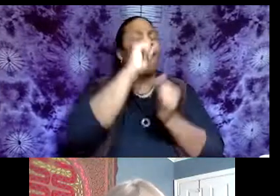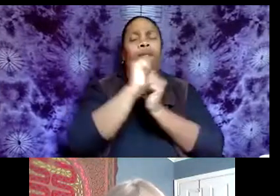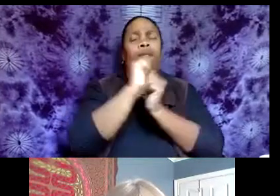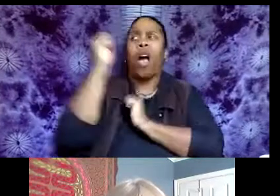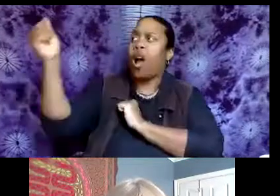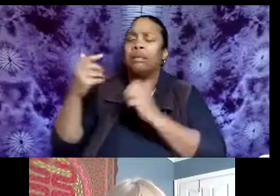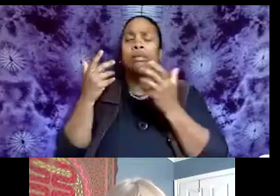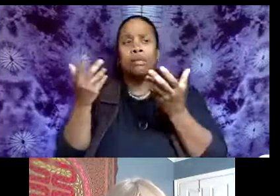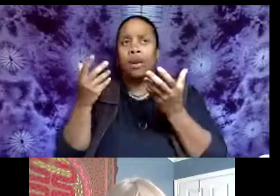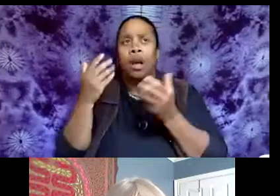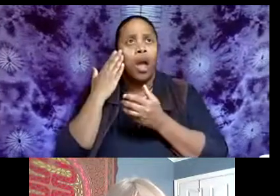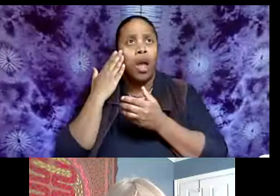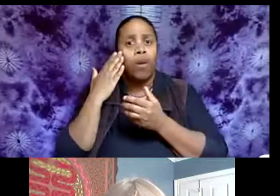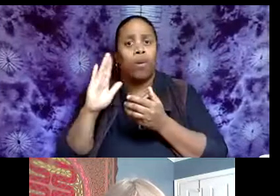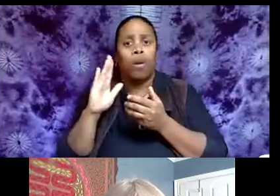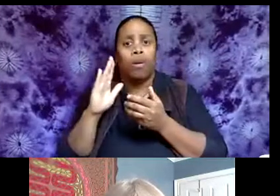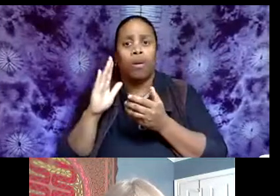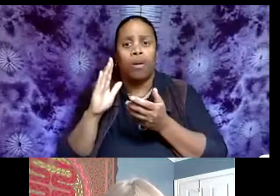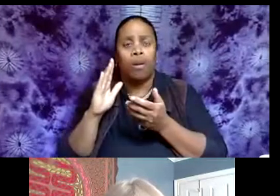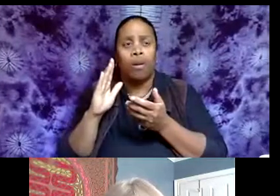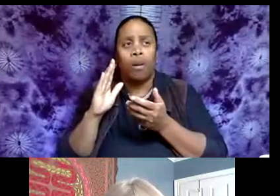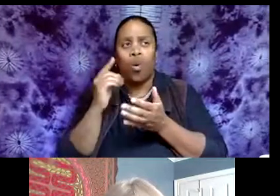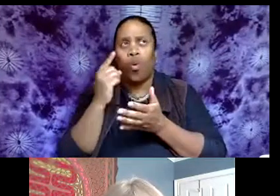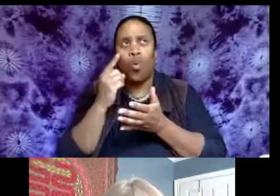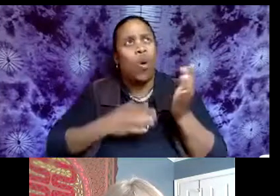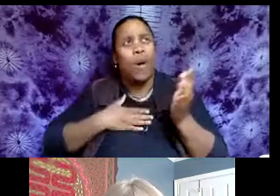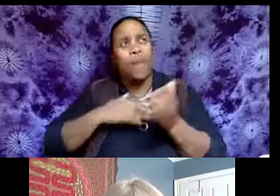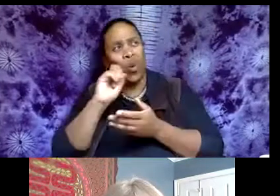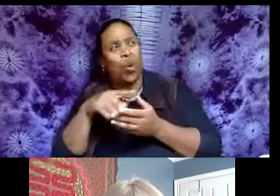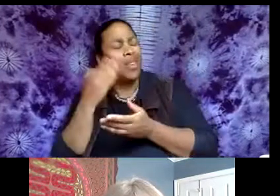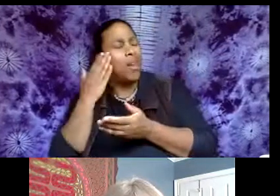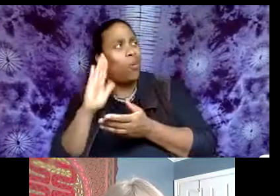yeah, I don't really know what the question is, I guess.